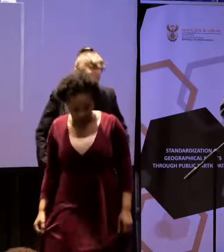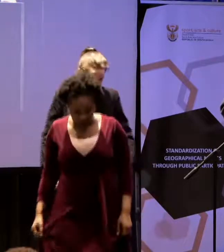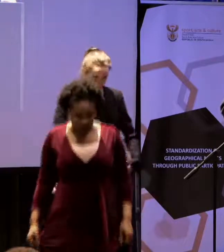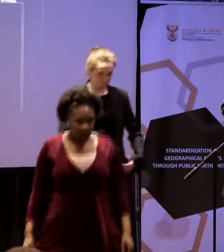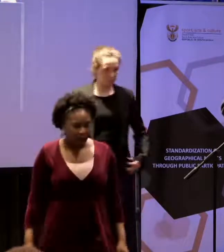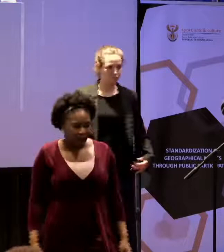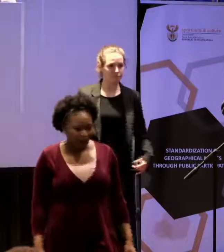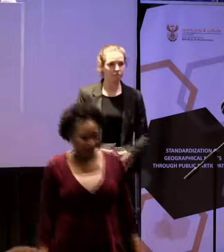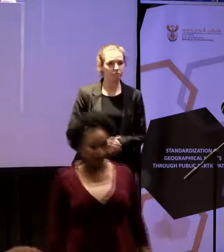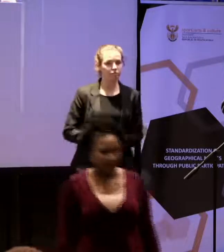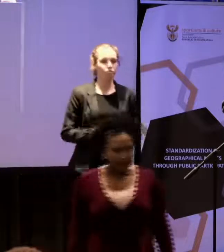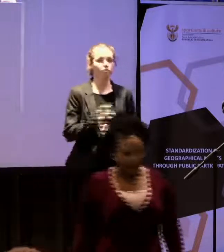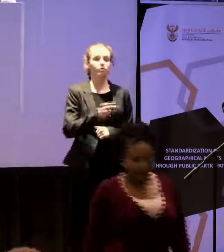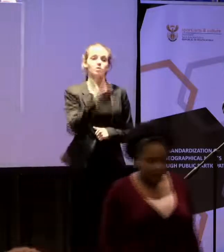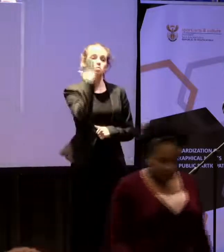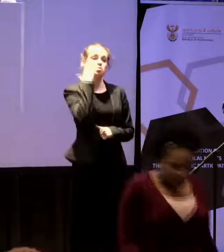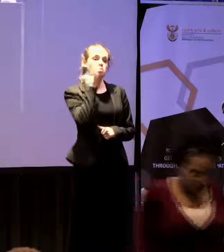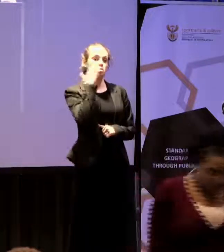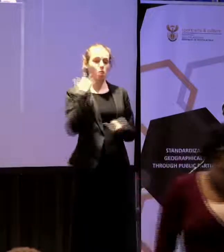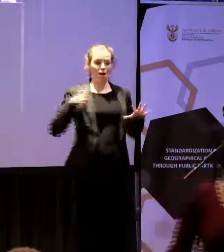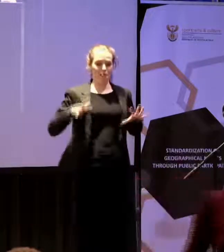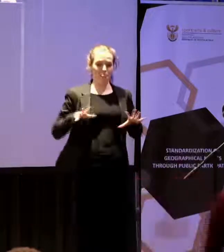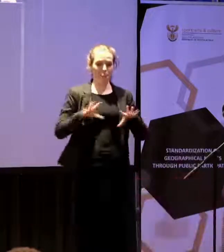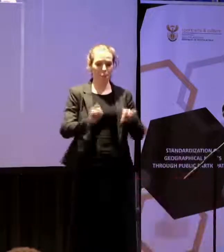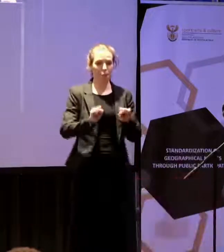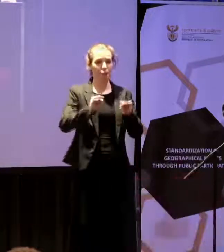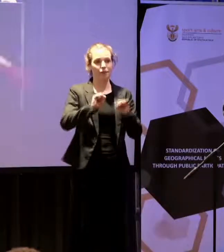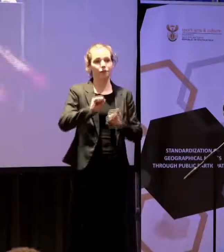When the colonizer landed on this land,